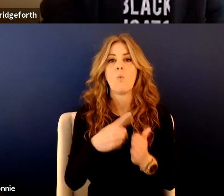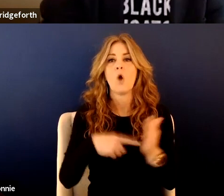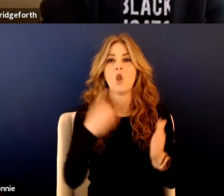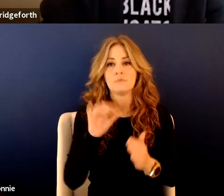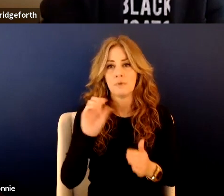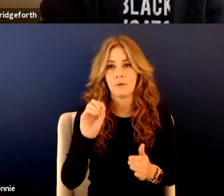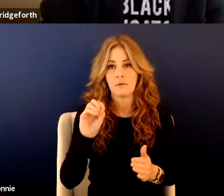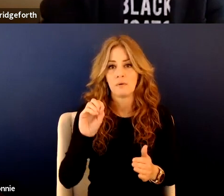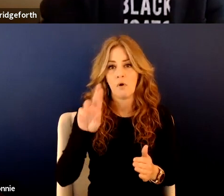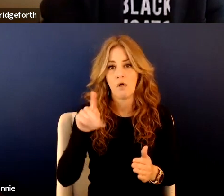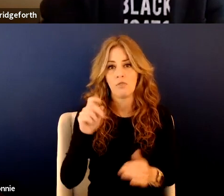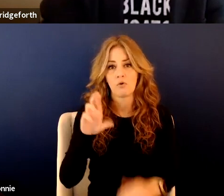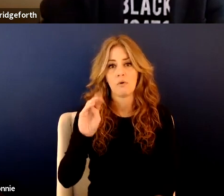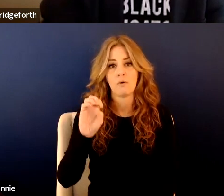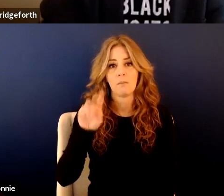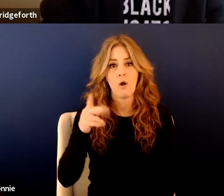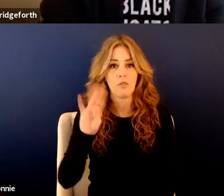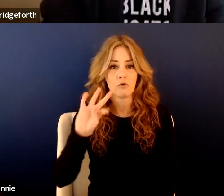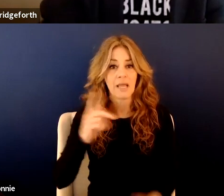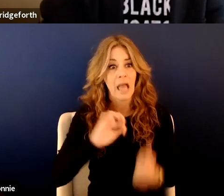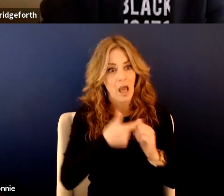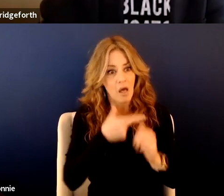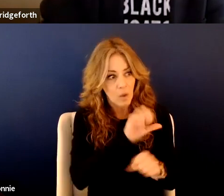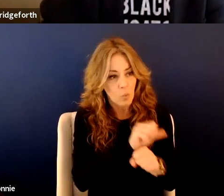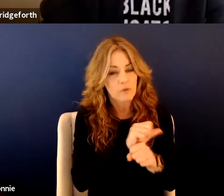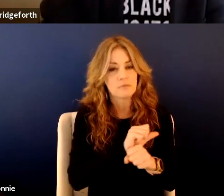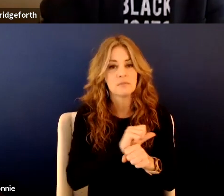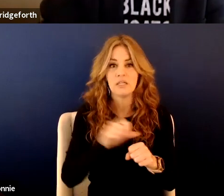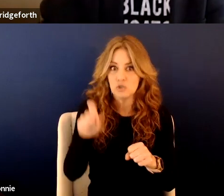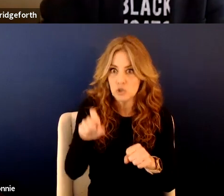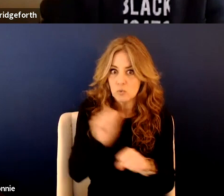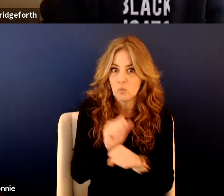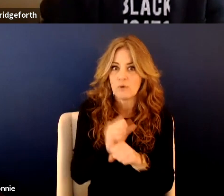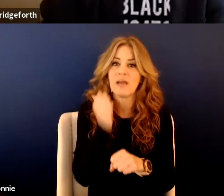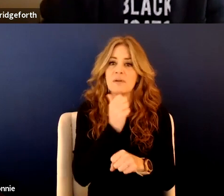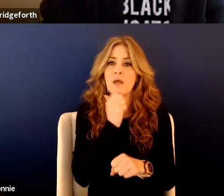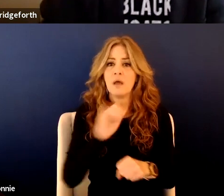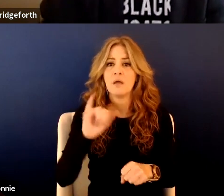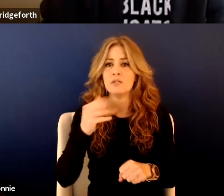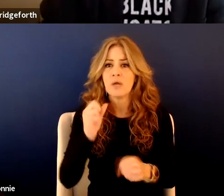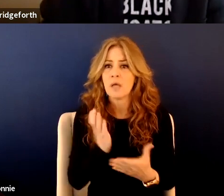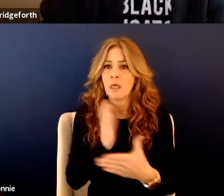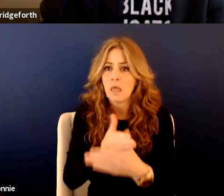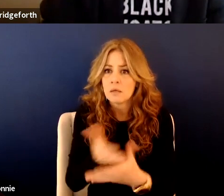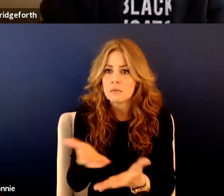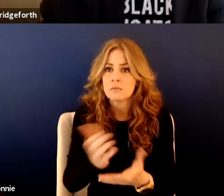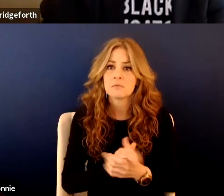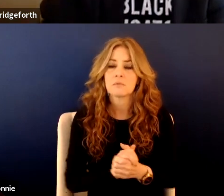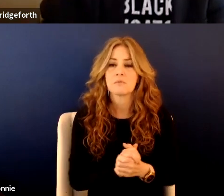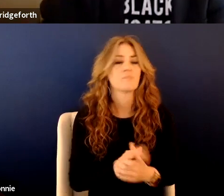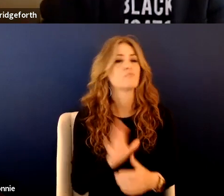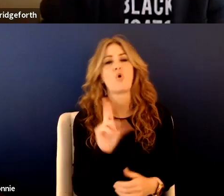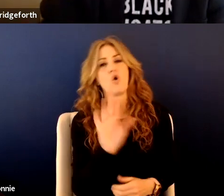is working, should be working and is working every day. James, I didn't want to cut you off. No, I